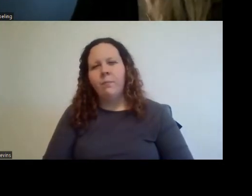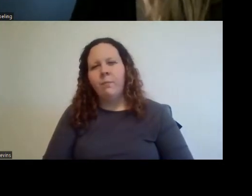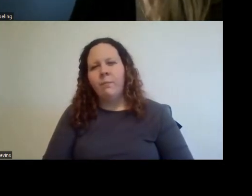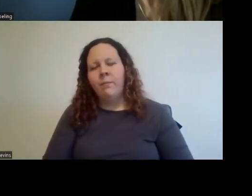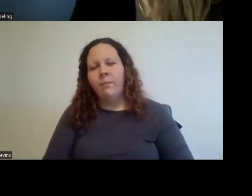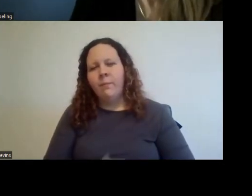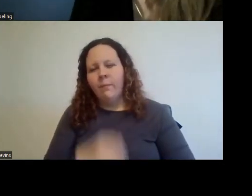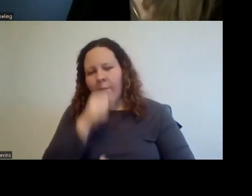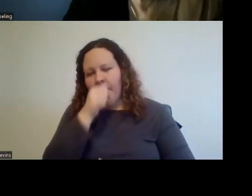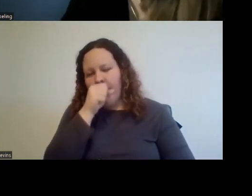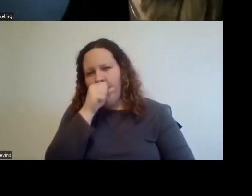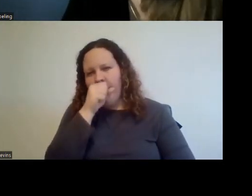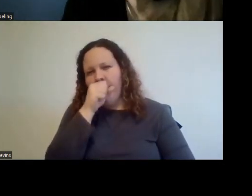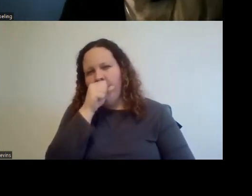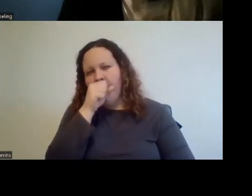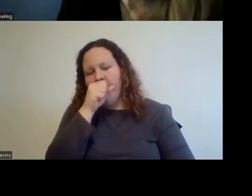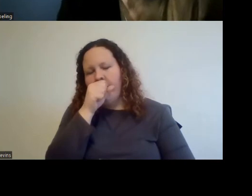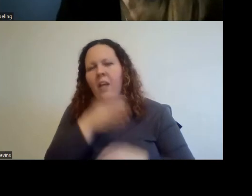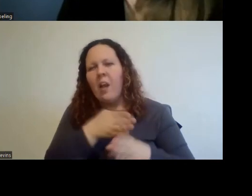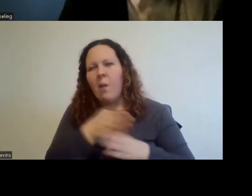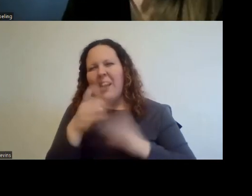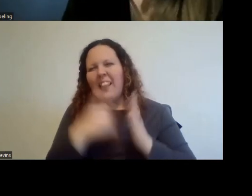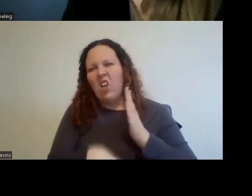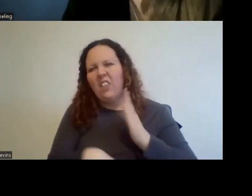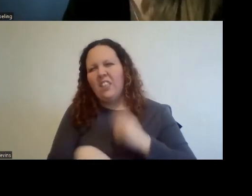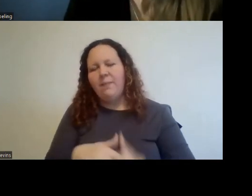Yeah, mainly cost.